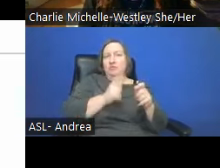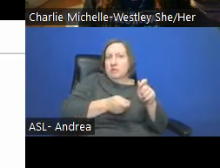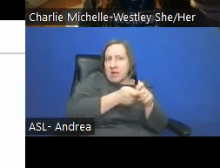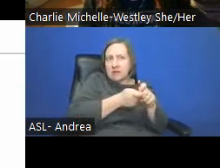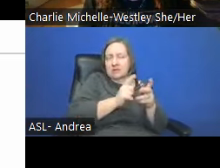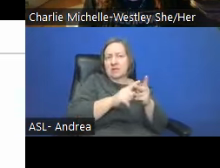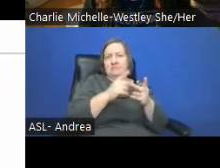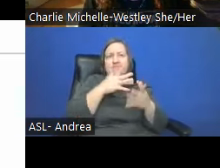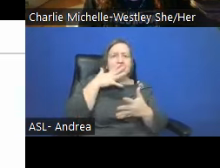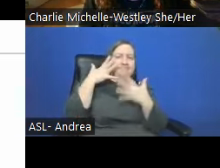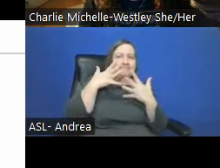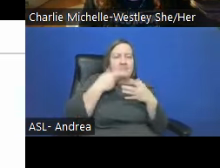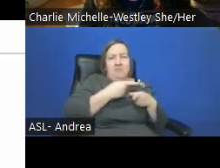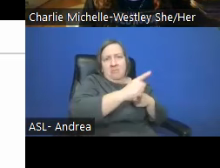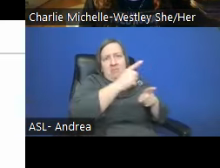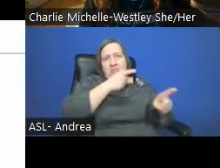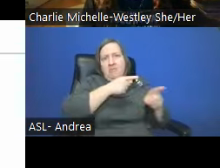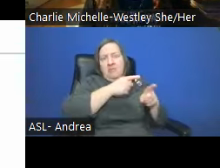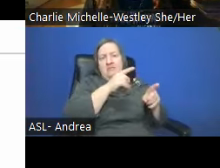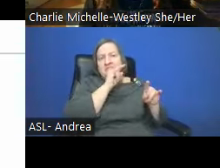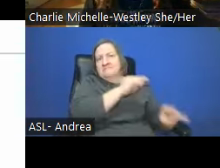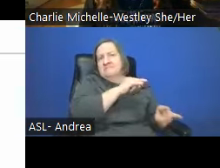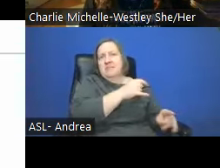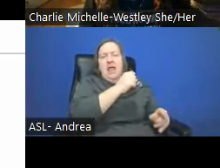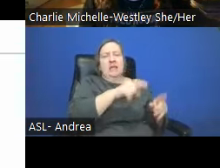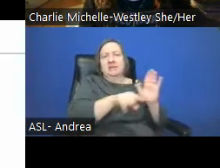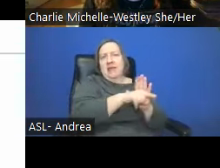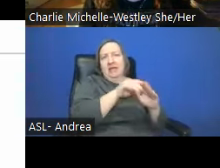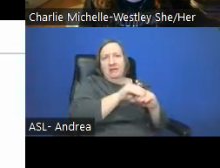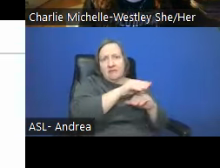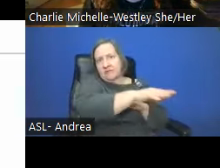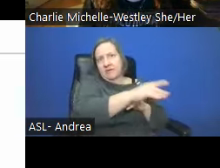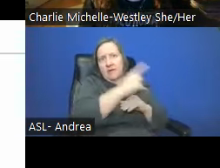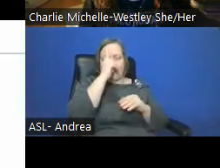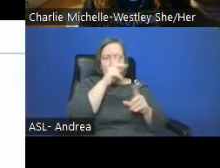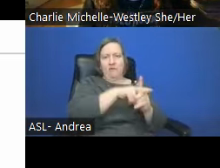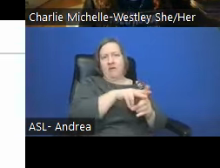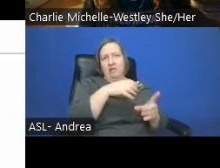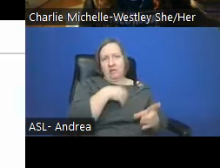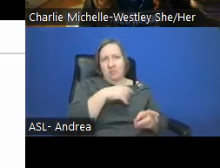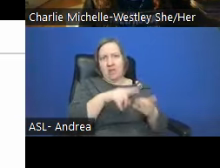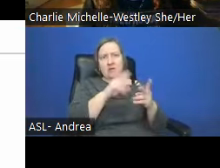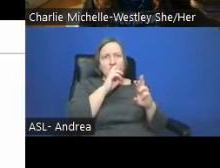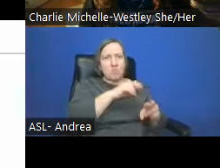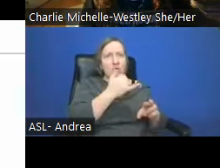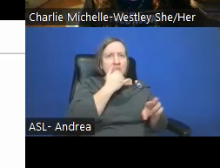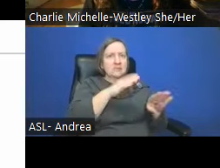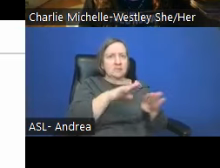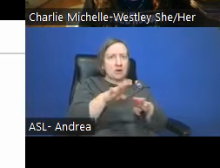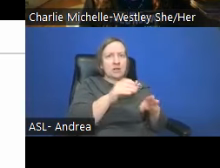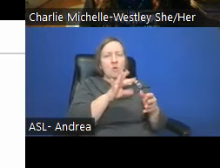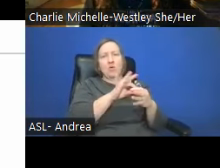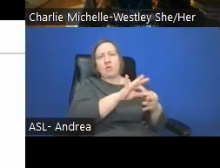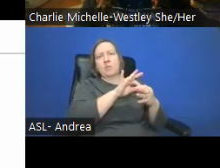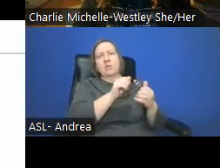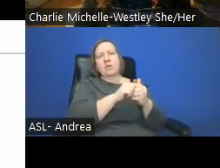retaliation, intimidation, coercion, or any adverse action for filing a complaint reporting misconduct, or cooperating with a